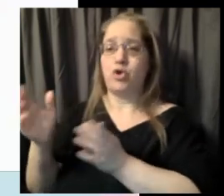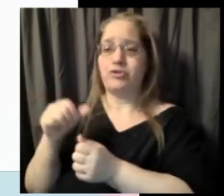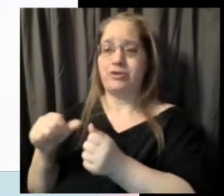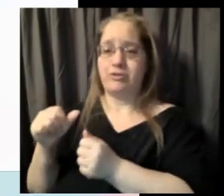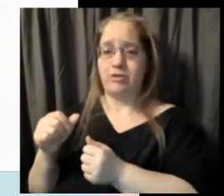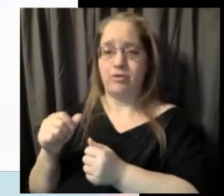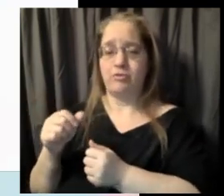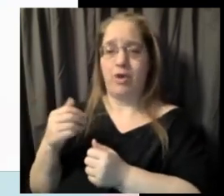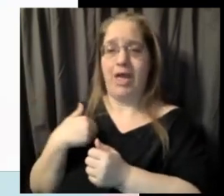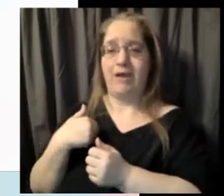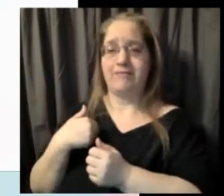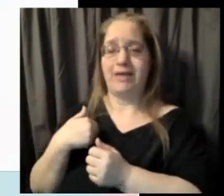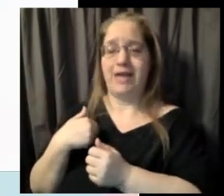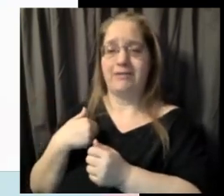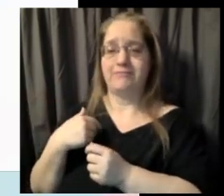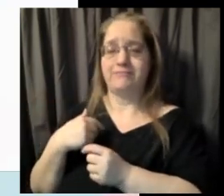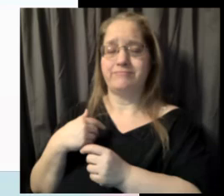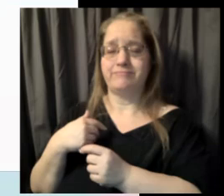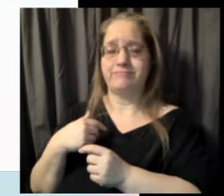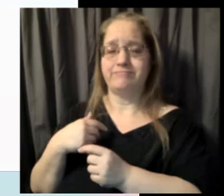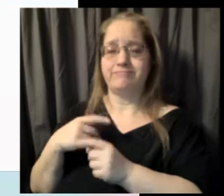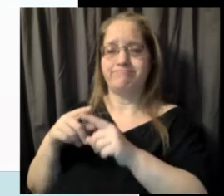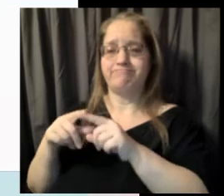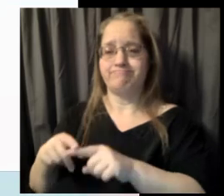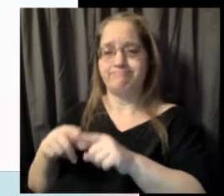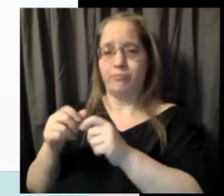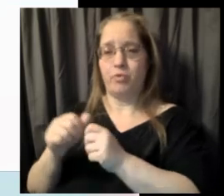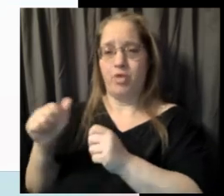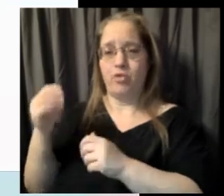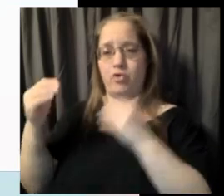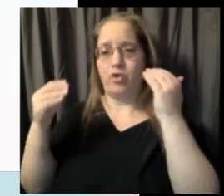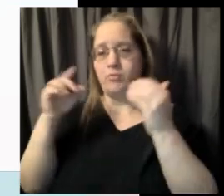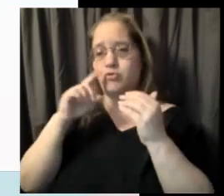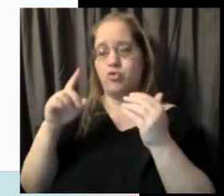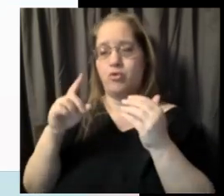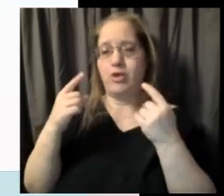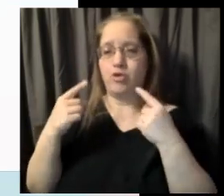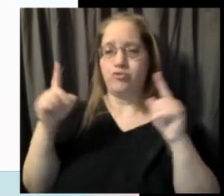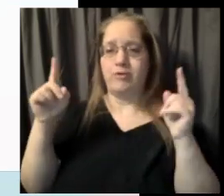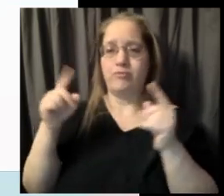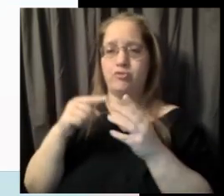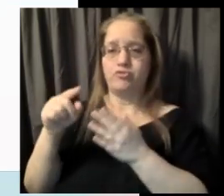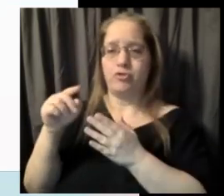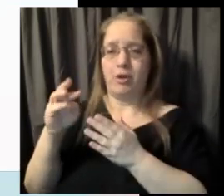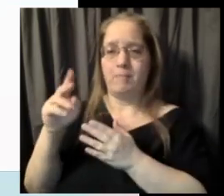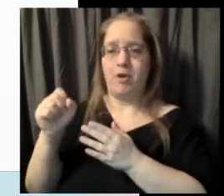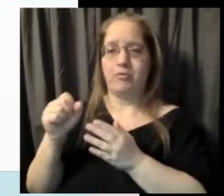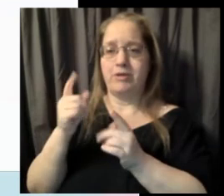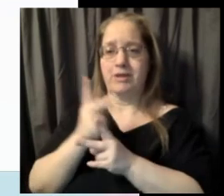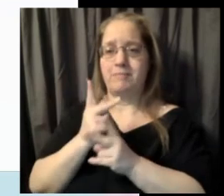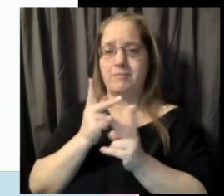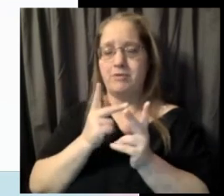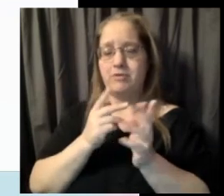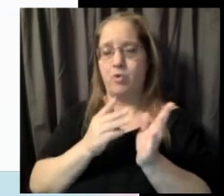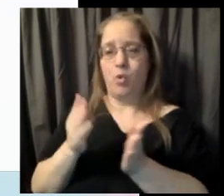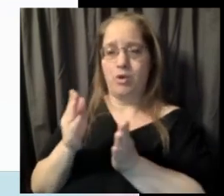other. And so having that kind of accountability with other adults to make sure that you're meeting those check marks, keeping yourself organized, and you can do that with